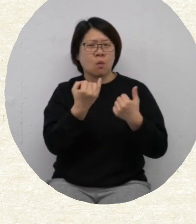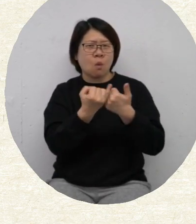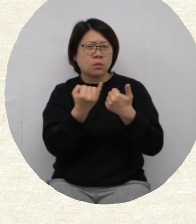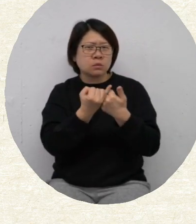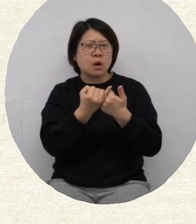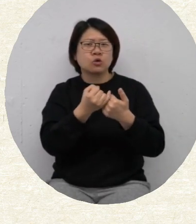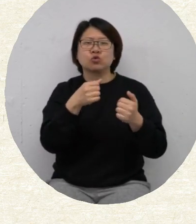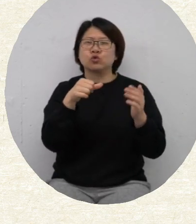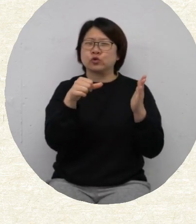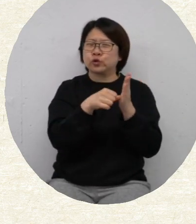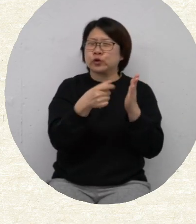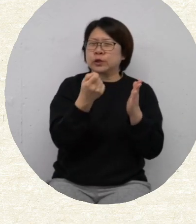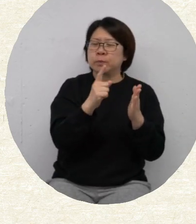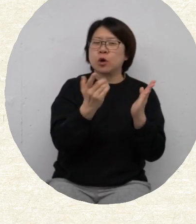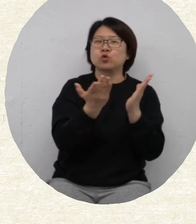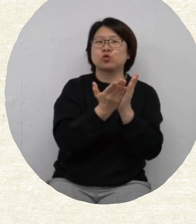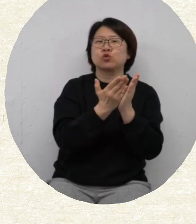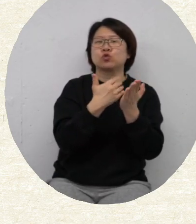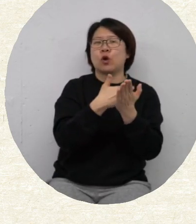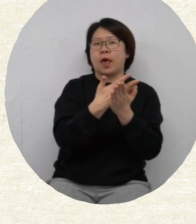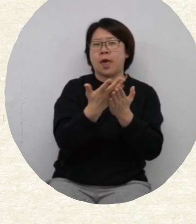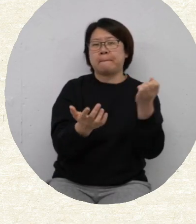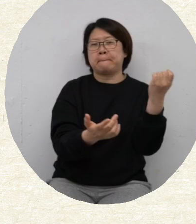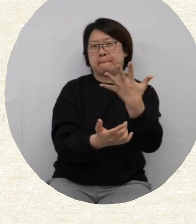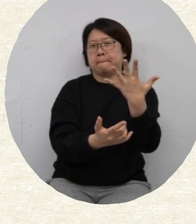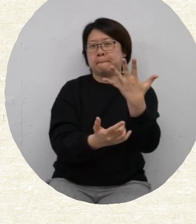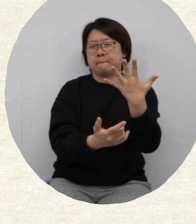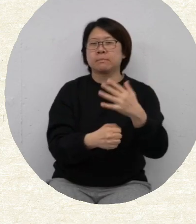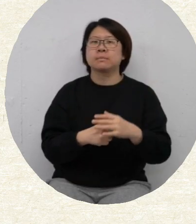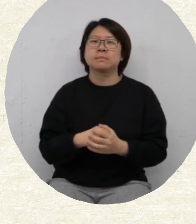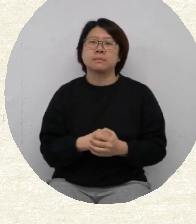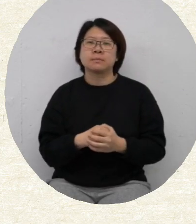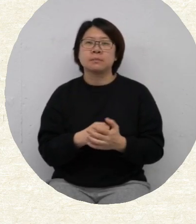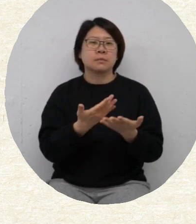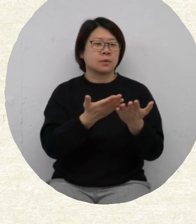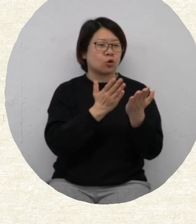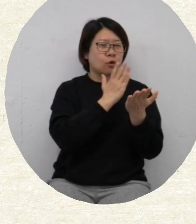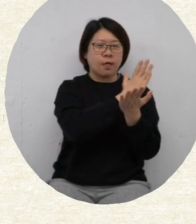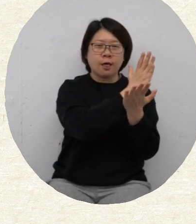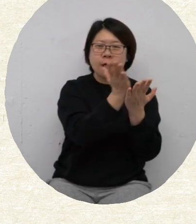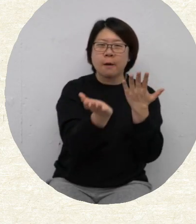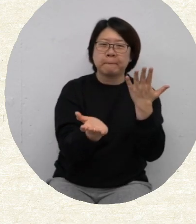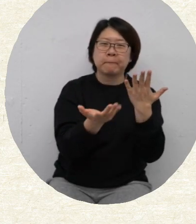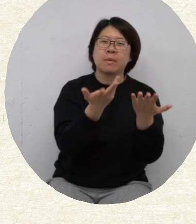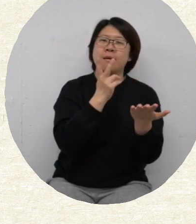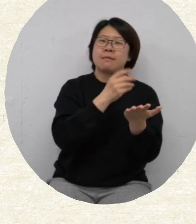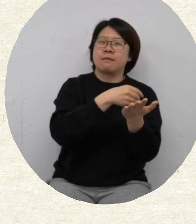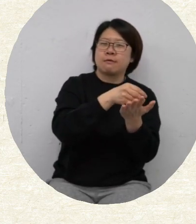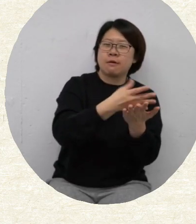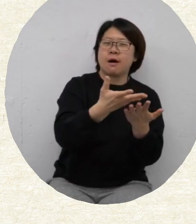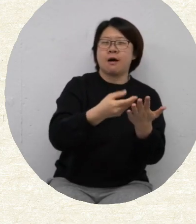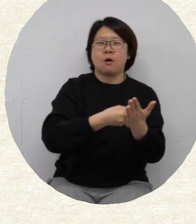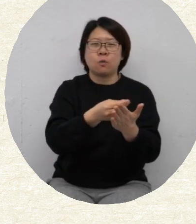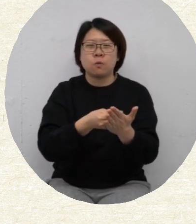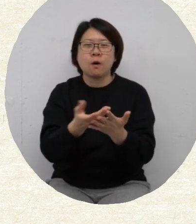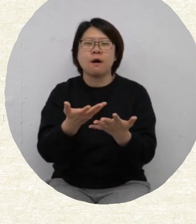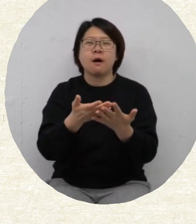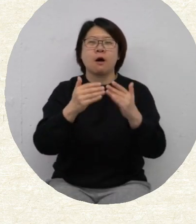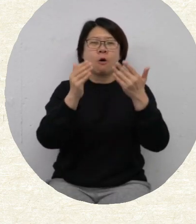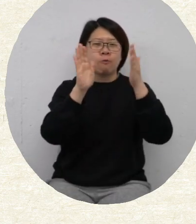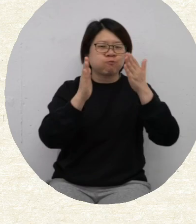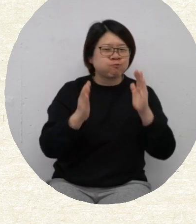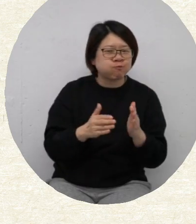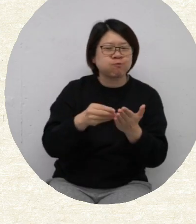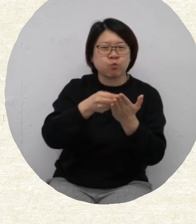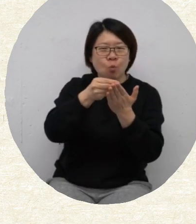to take at least 5 different areas in the beginning, right, minimum. Right. And we have painting,